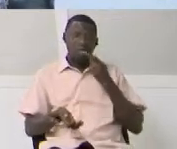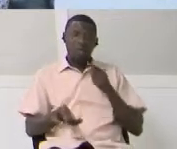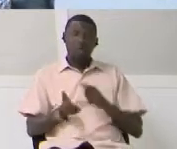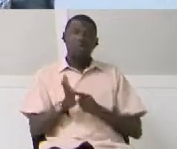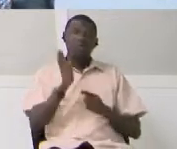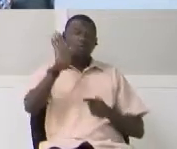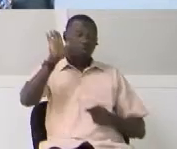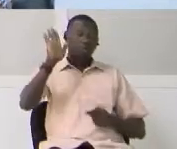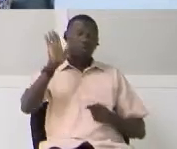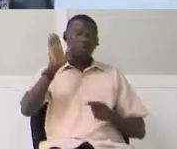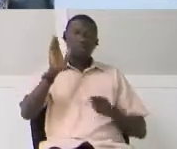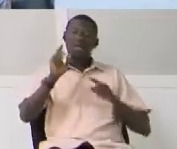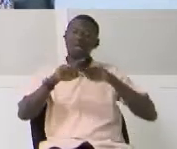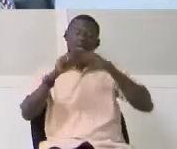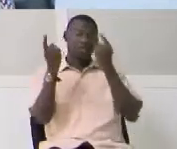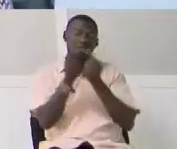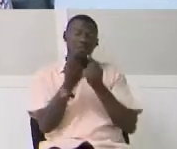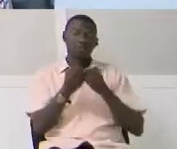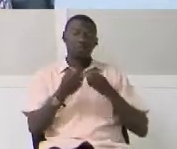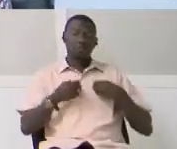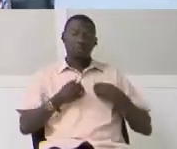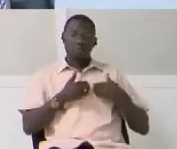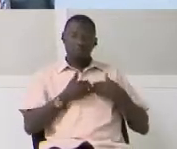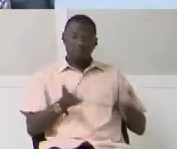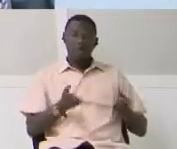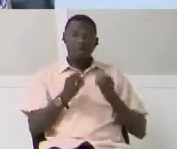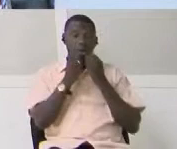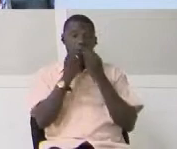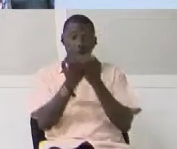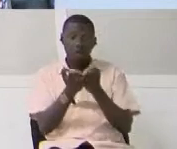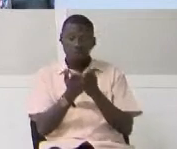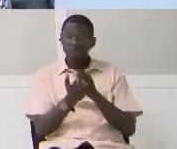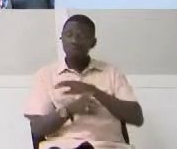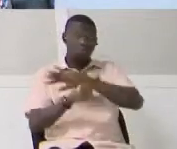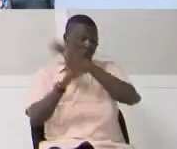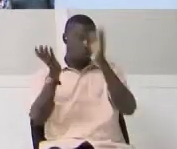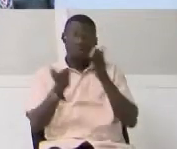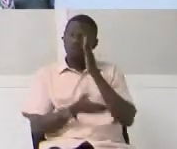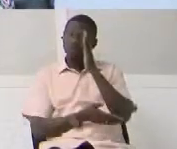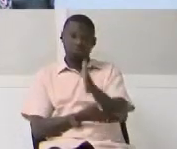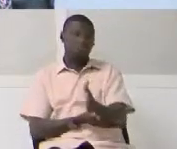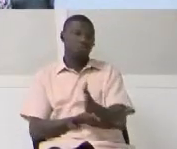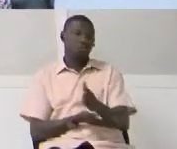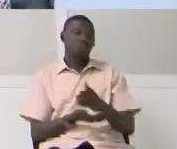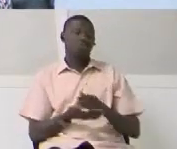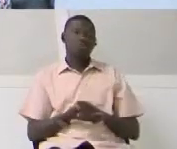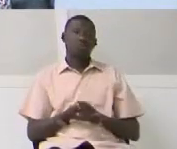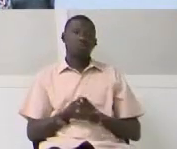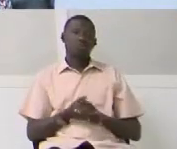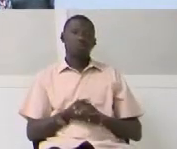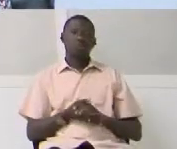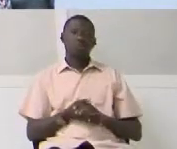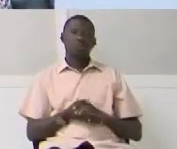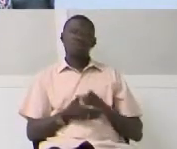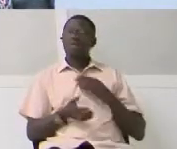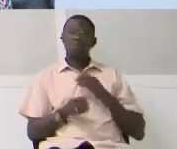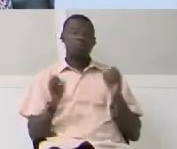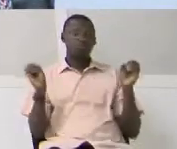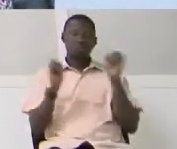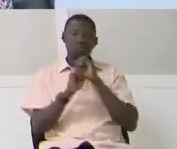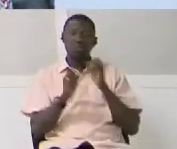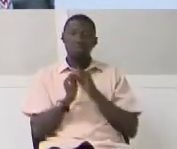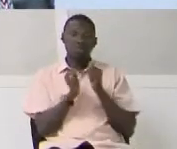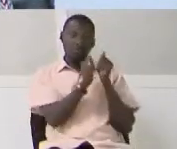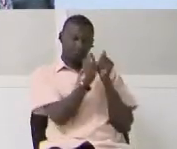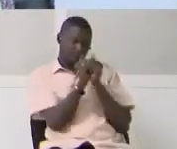and everything I'm saying is the truth. There is nothing which is